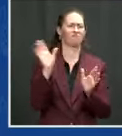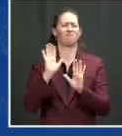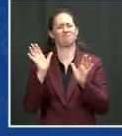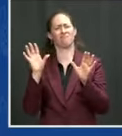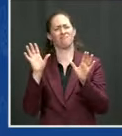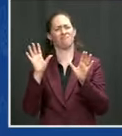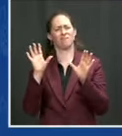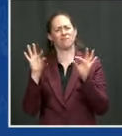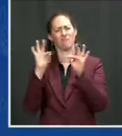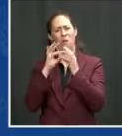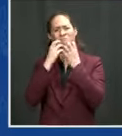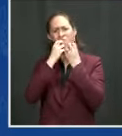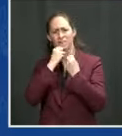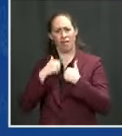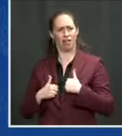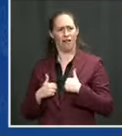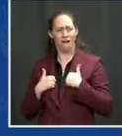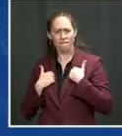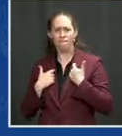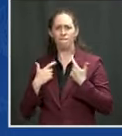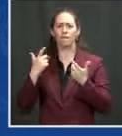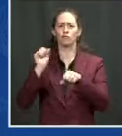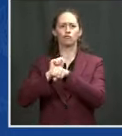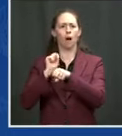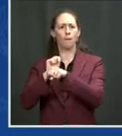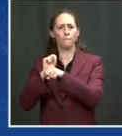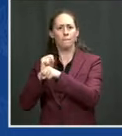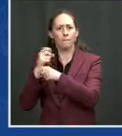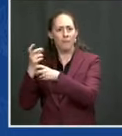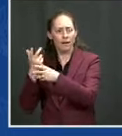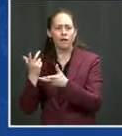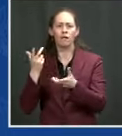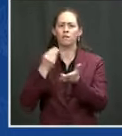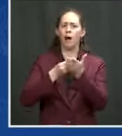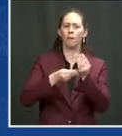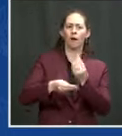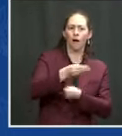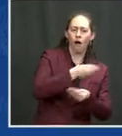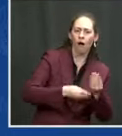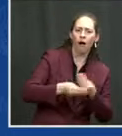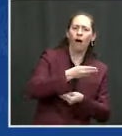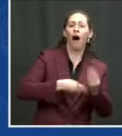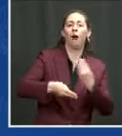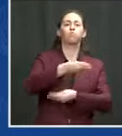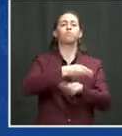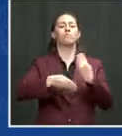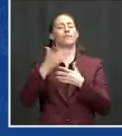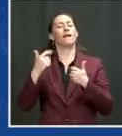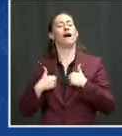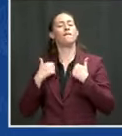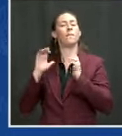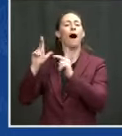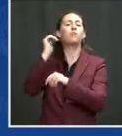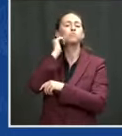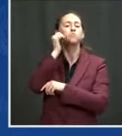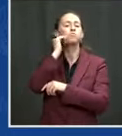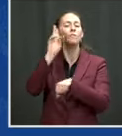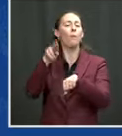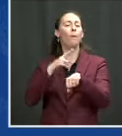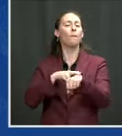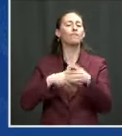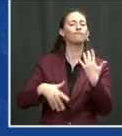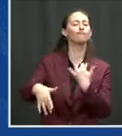economy and getting us back to our way of life. So, it gets to have a, so, you know, the idea that we have